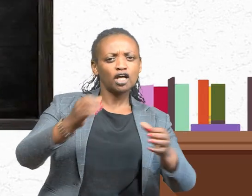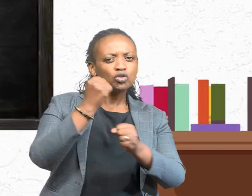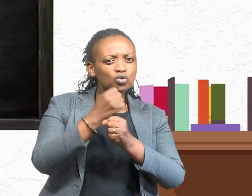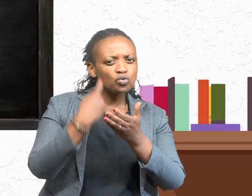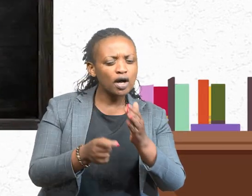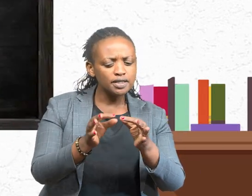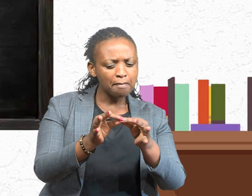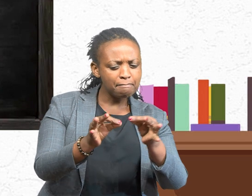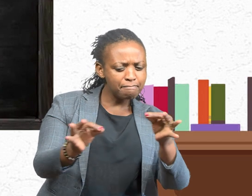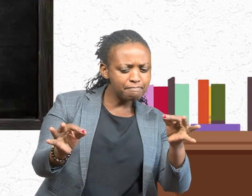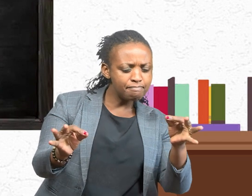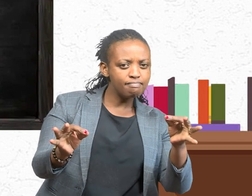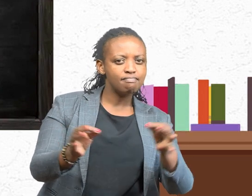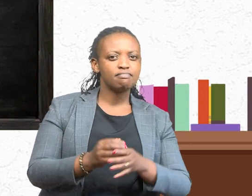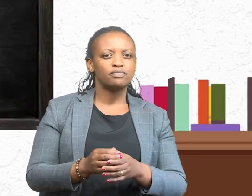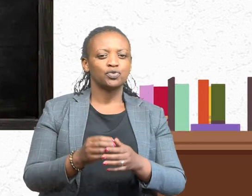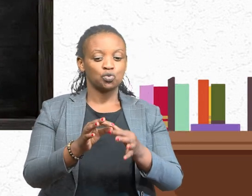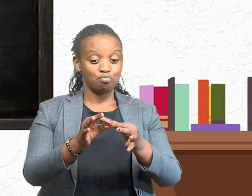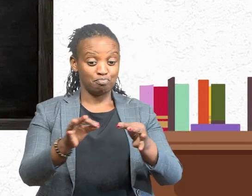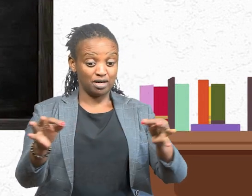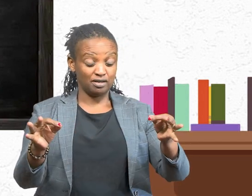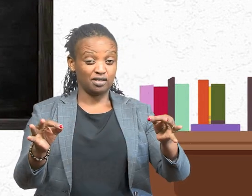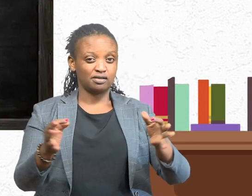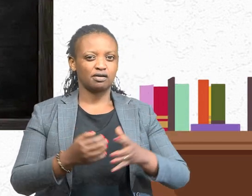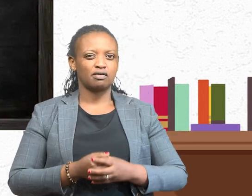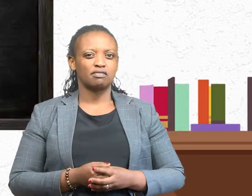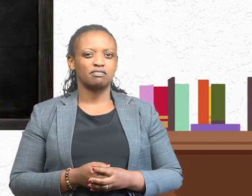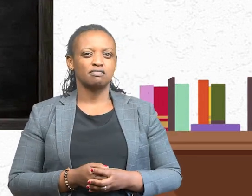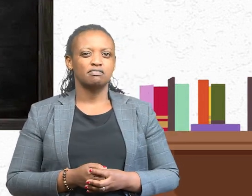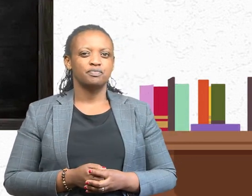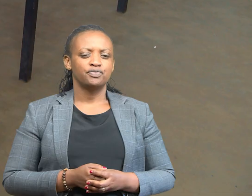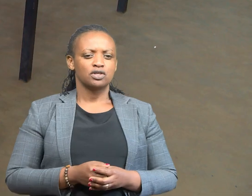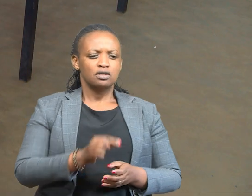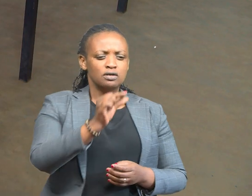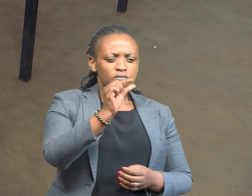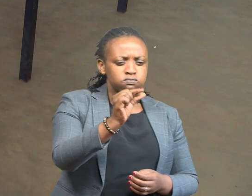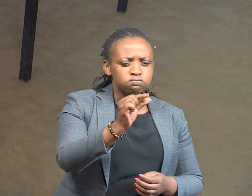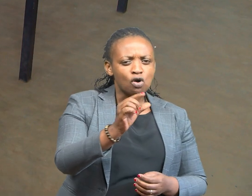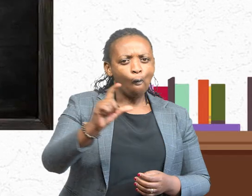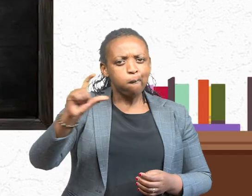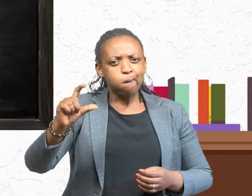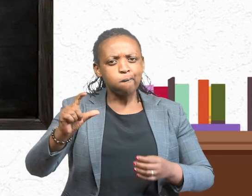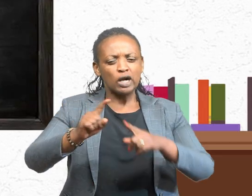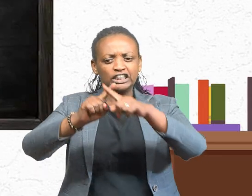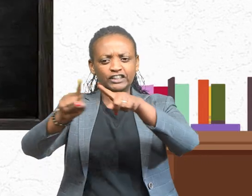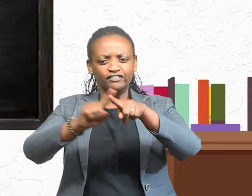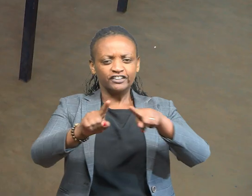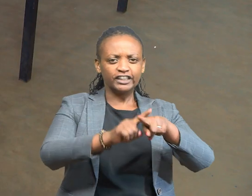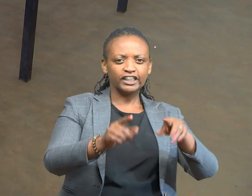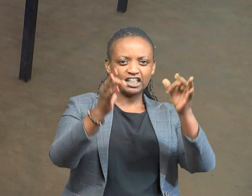what? Measure. To do what? To measure. Mass of different objects. Mass of